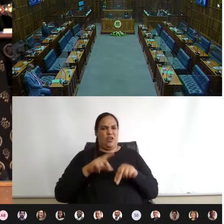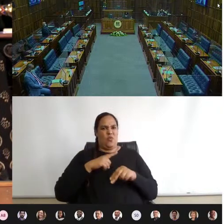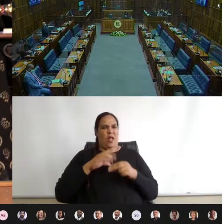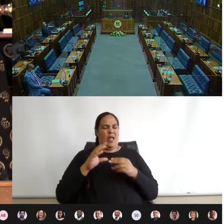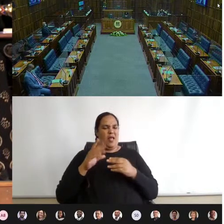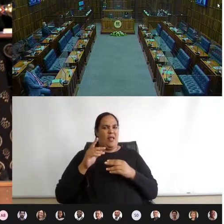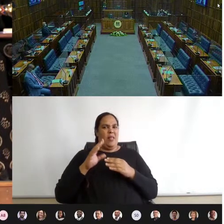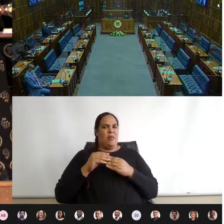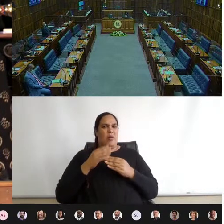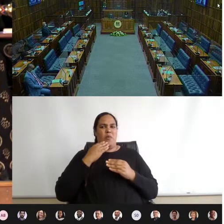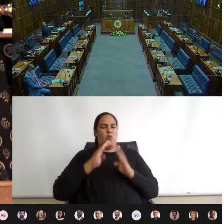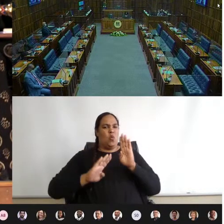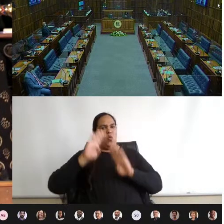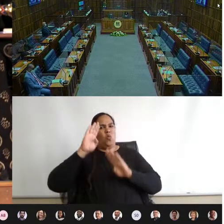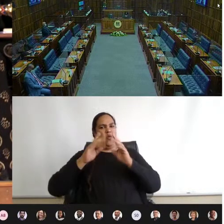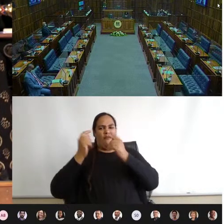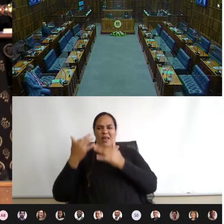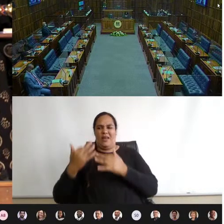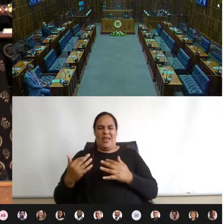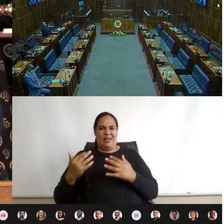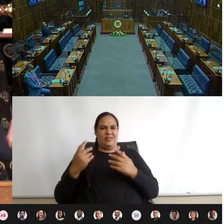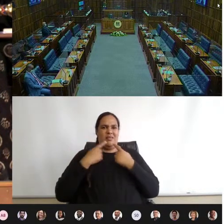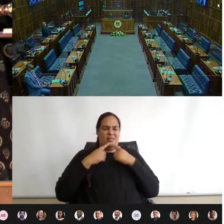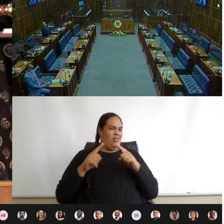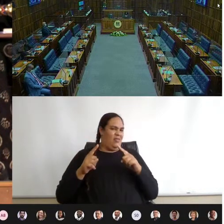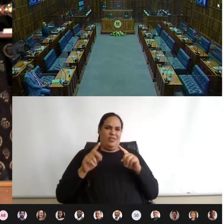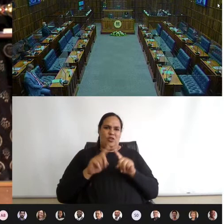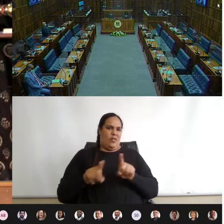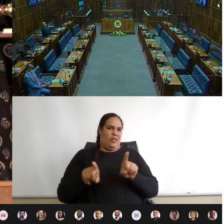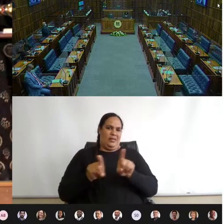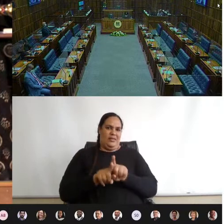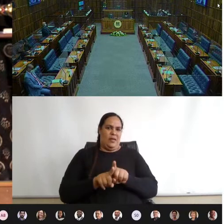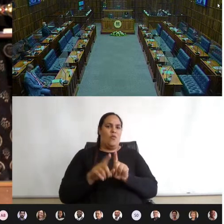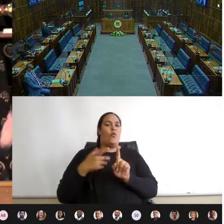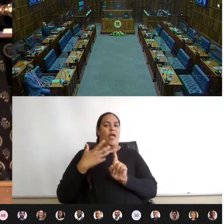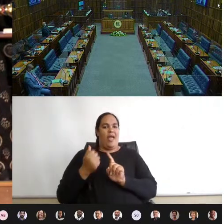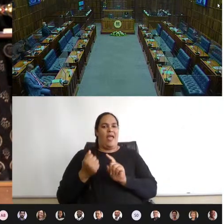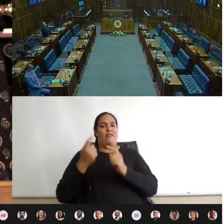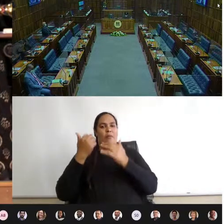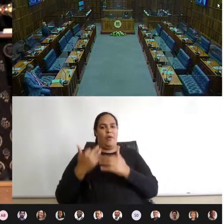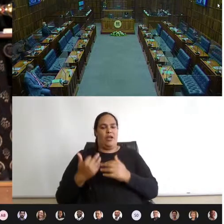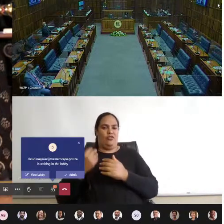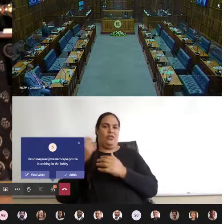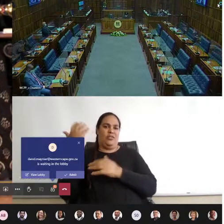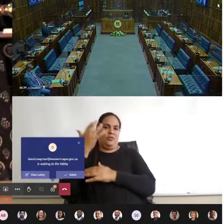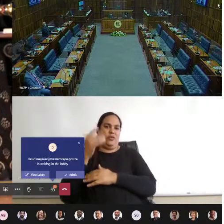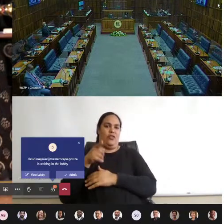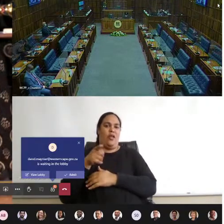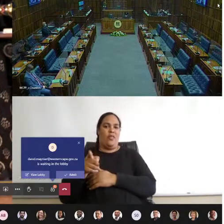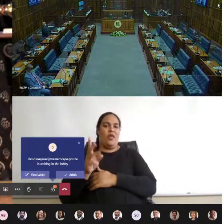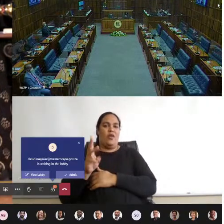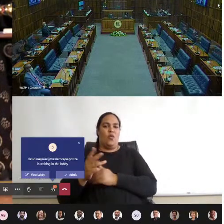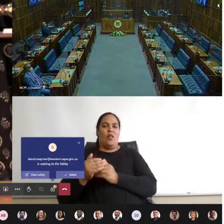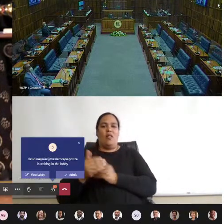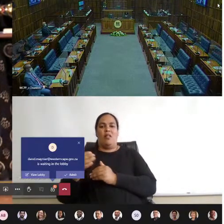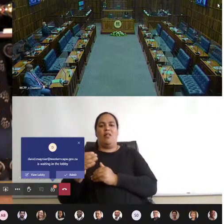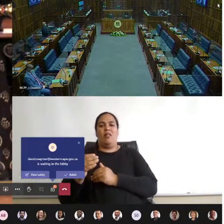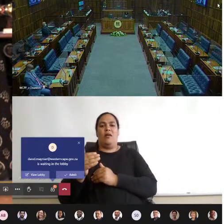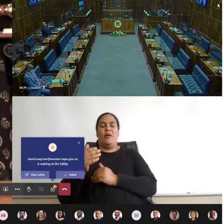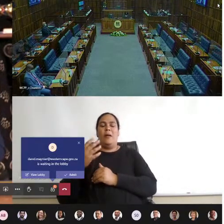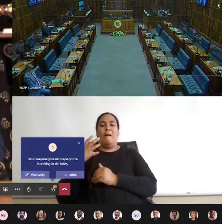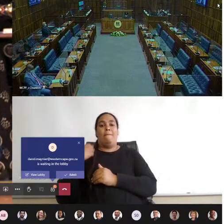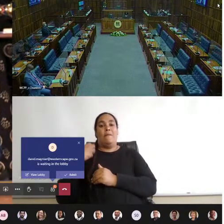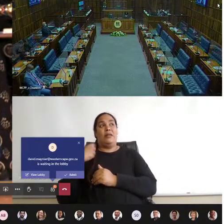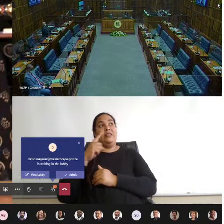that, just for your information, we do have a budget speech coming. That's got to come on the back of Minister Tito Mboweni giving